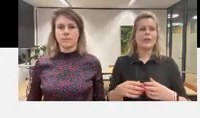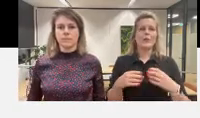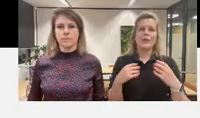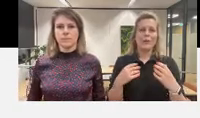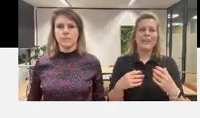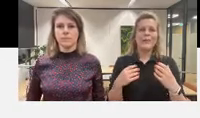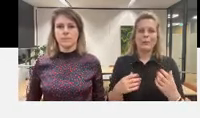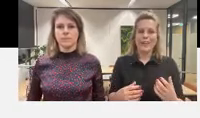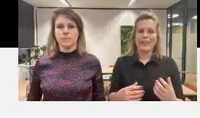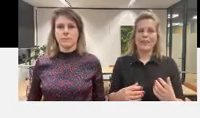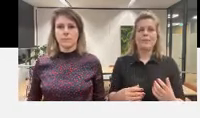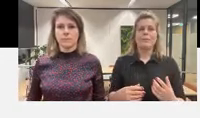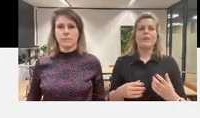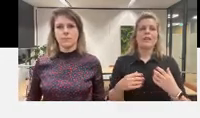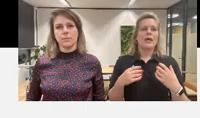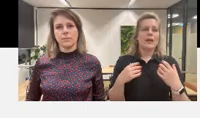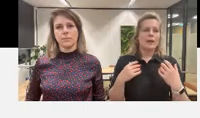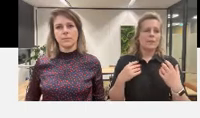it with bated breath,